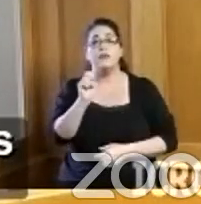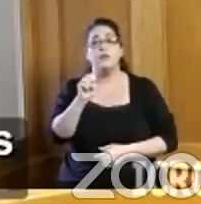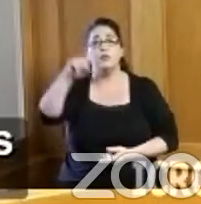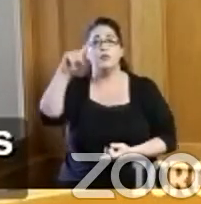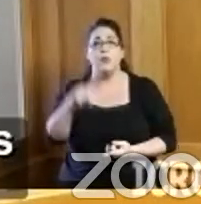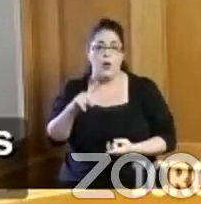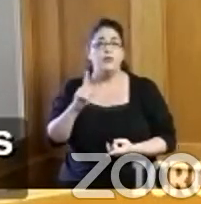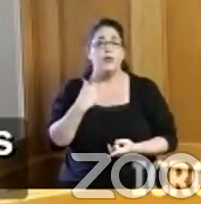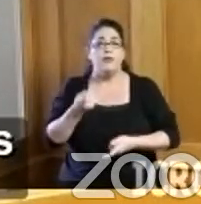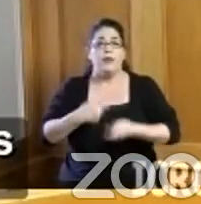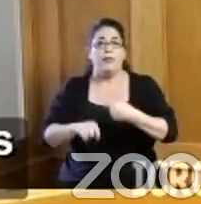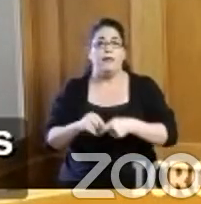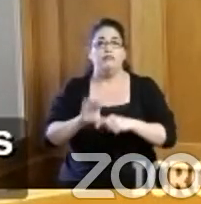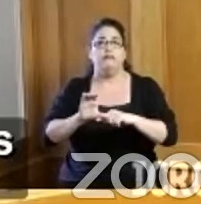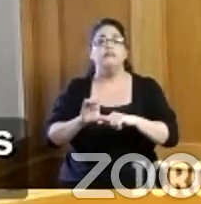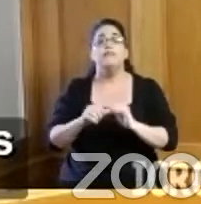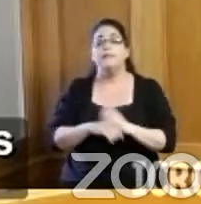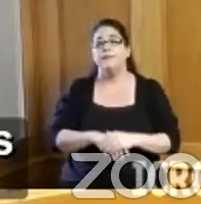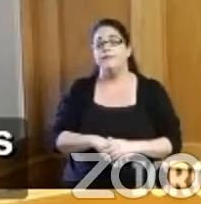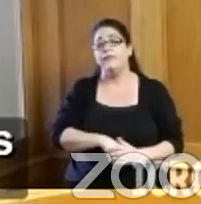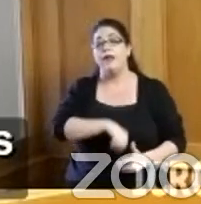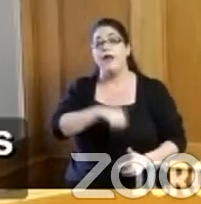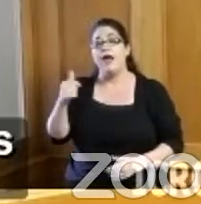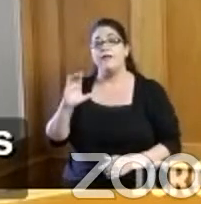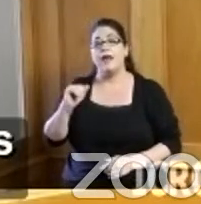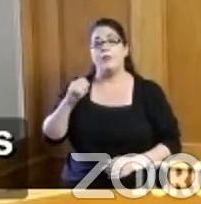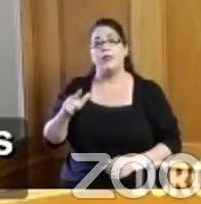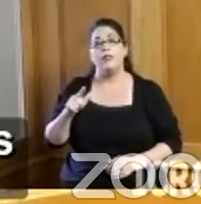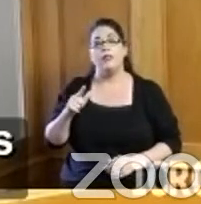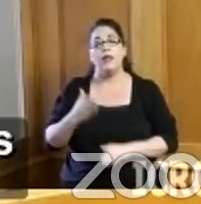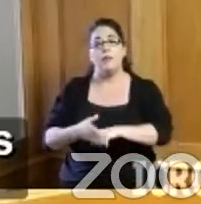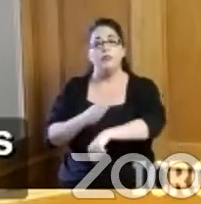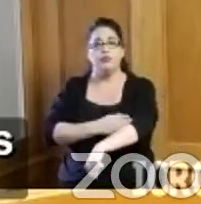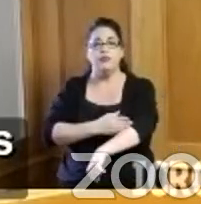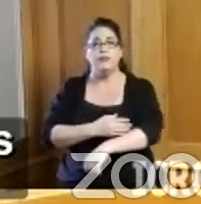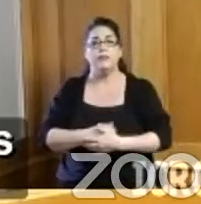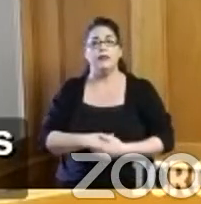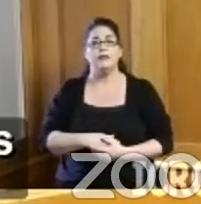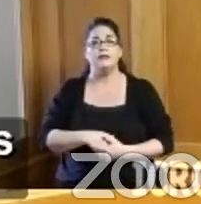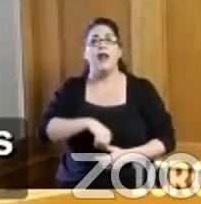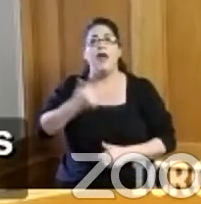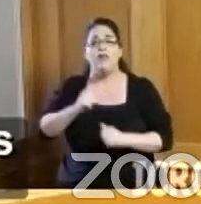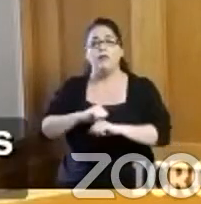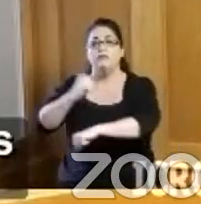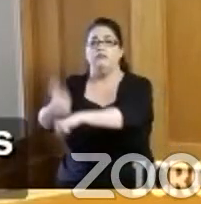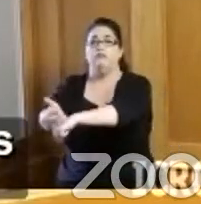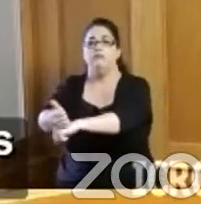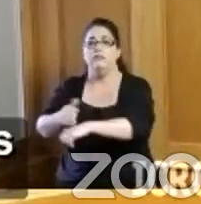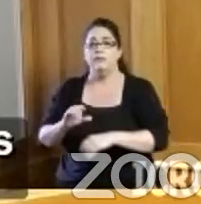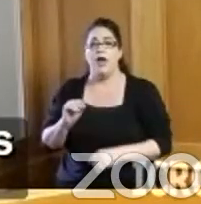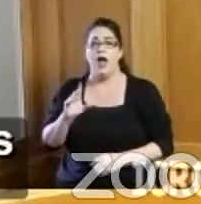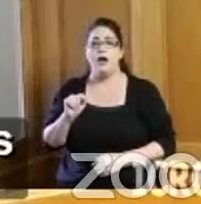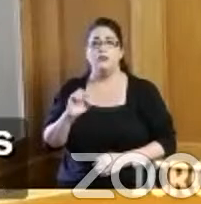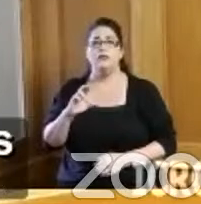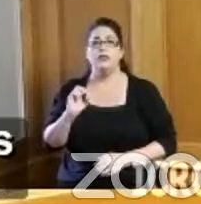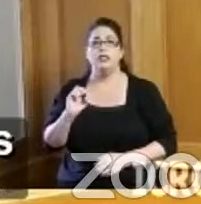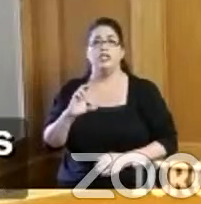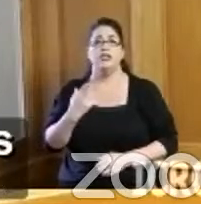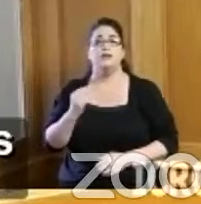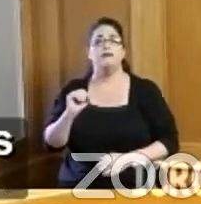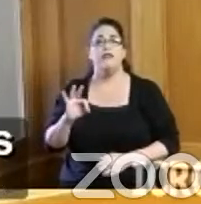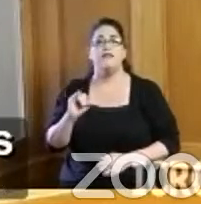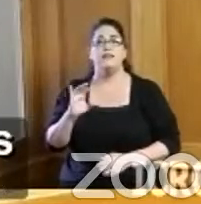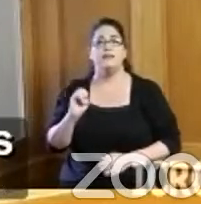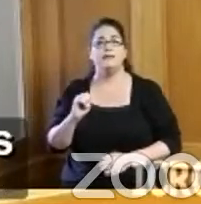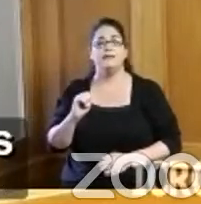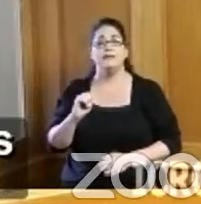second. Capital improvements and a satellite office that would help us get outreach out into the community.